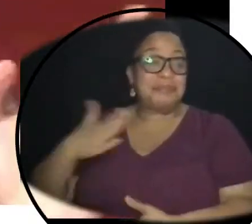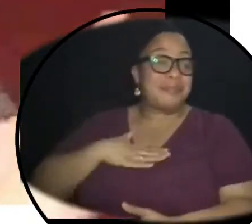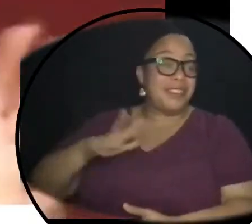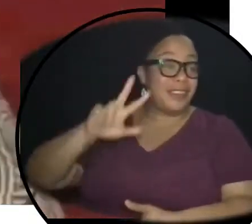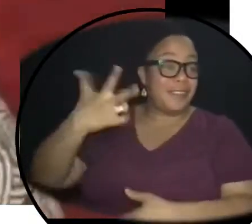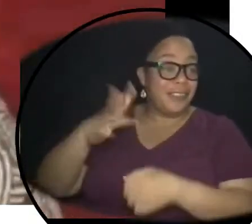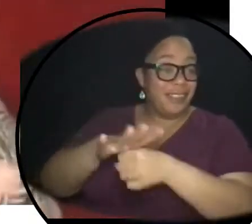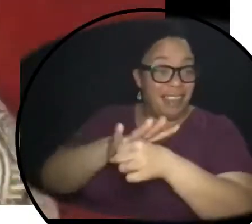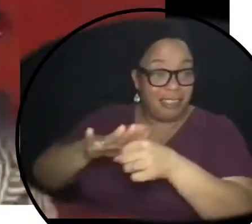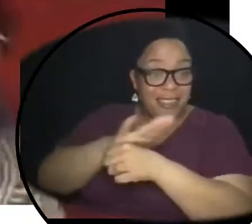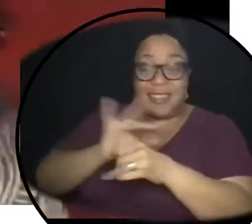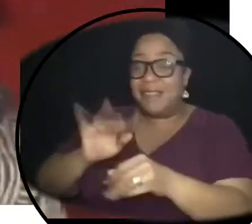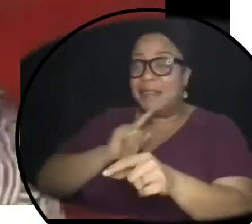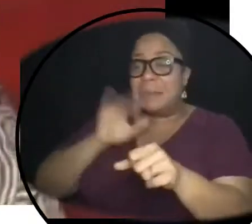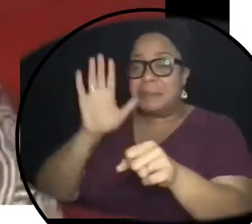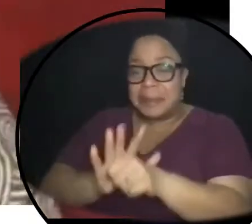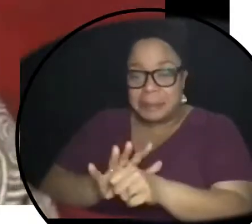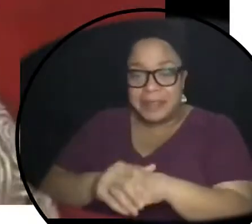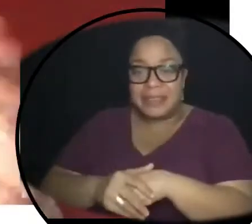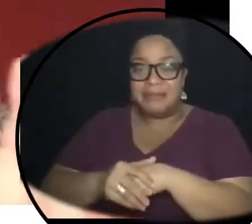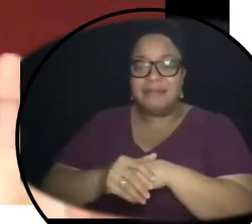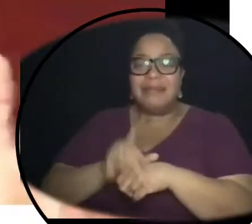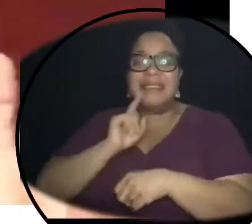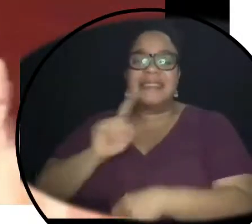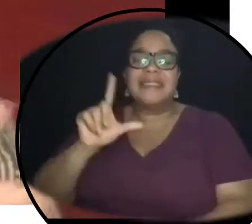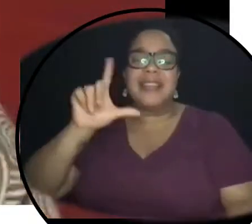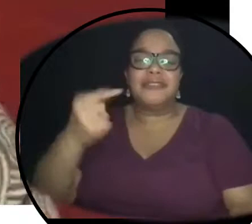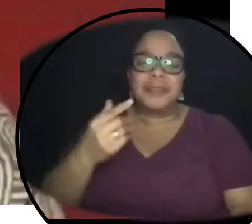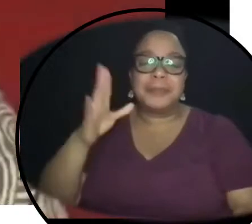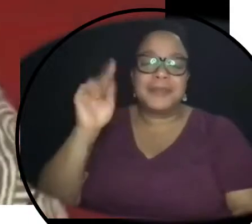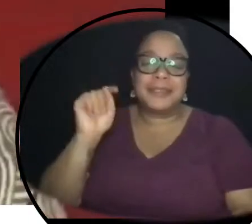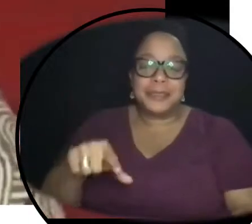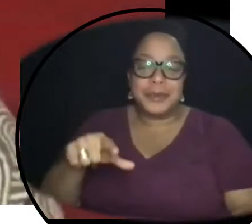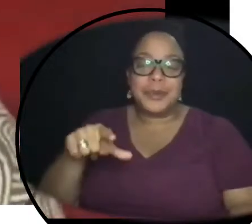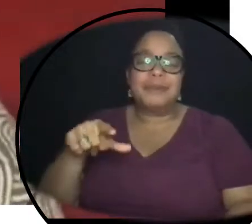can talk more about later. So thank you for now.